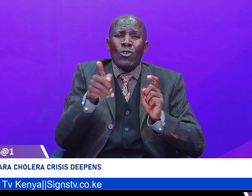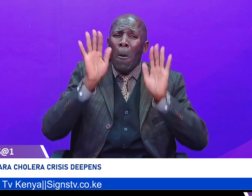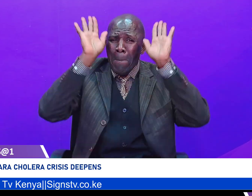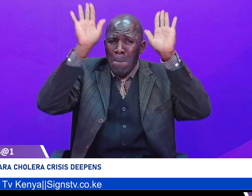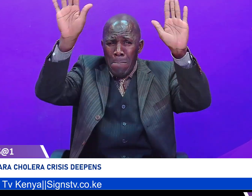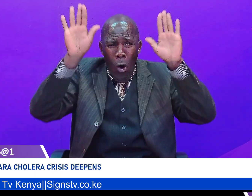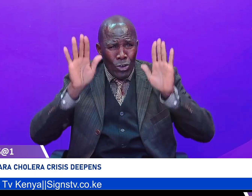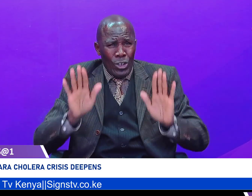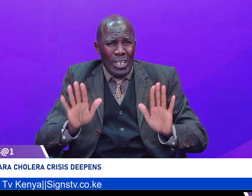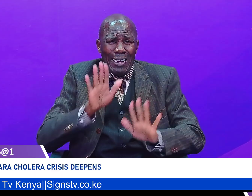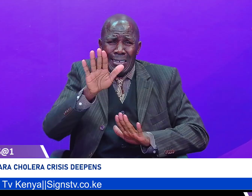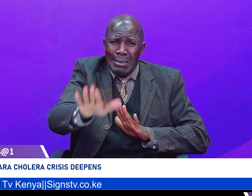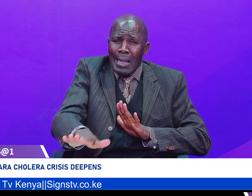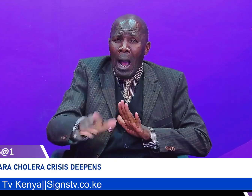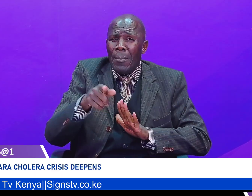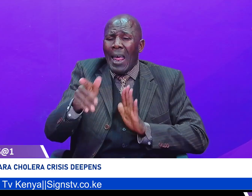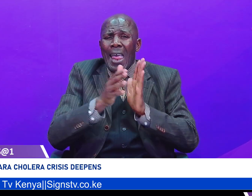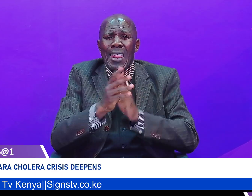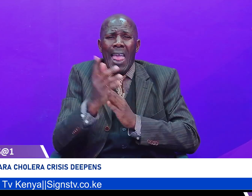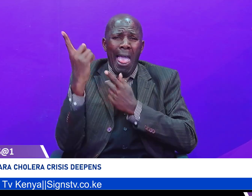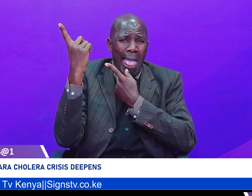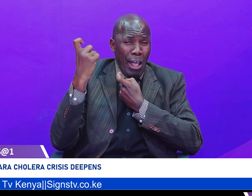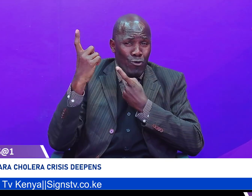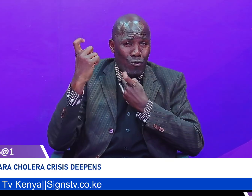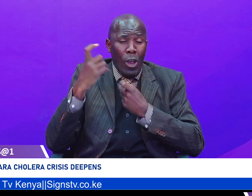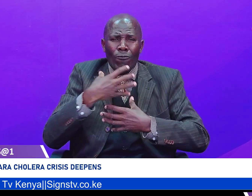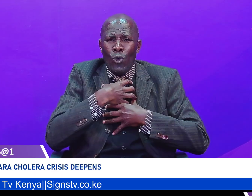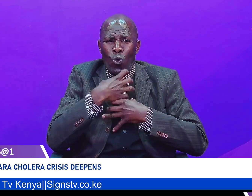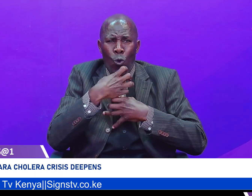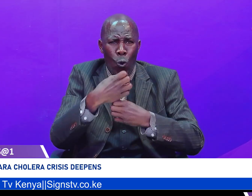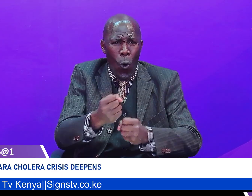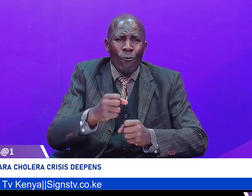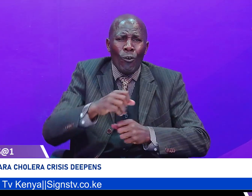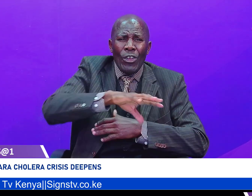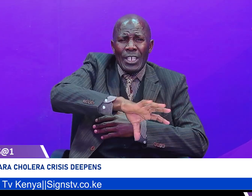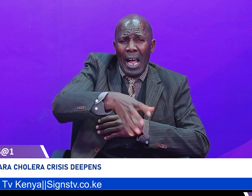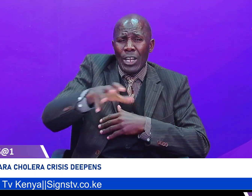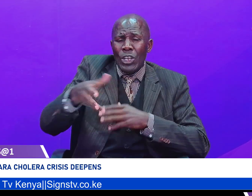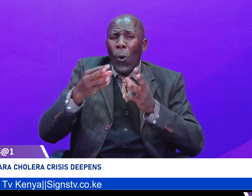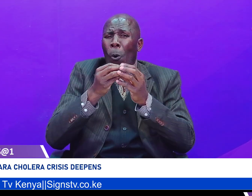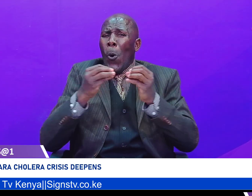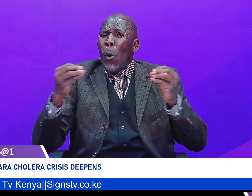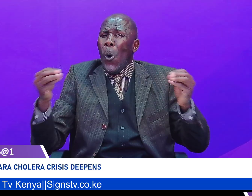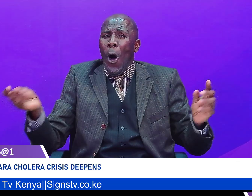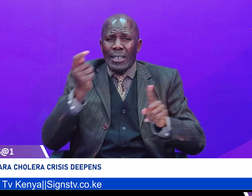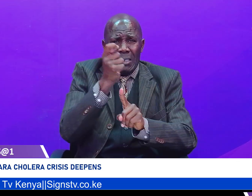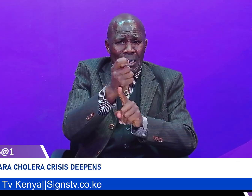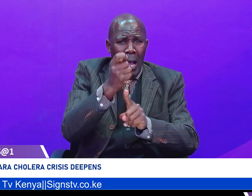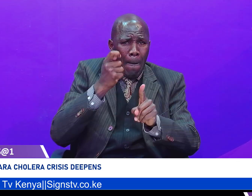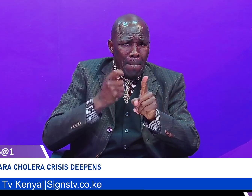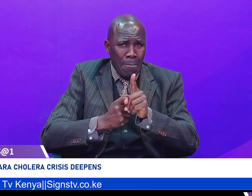This crucial step is expected to guide the county's long-term control